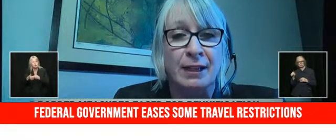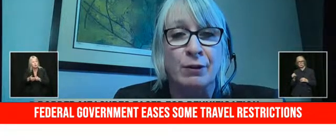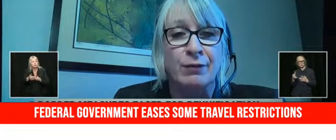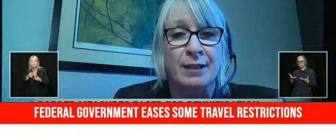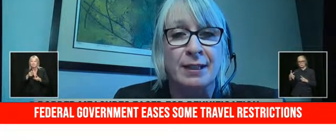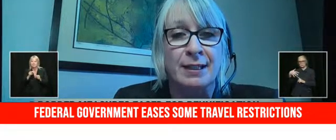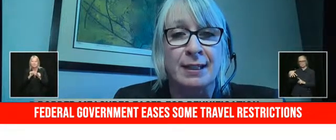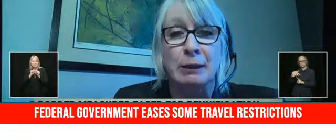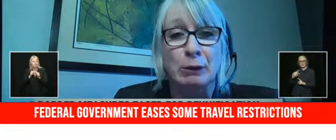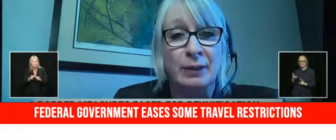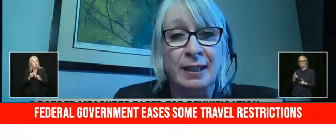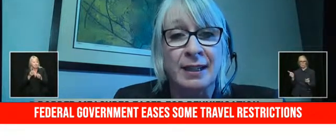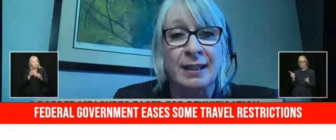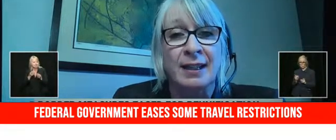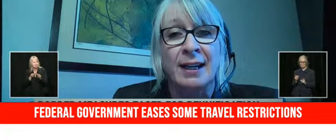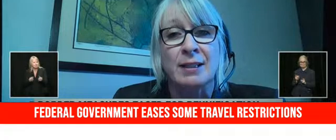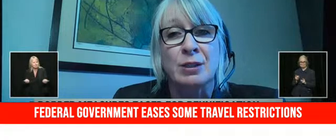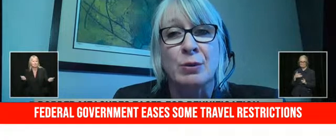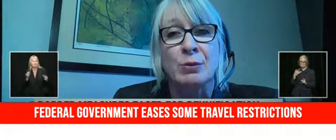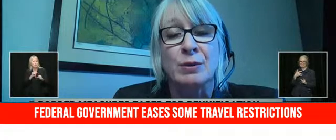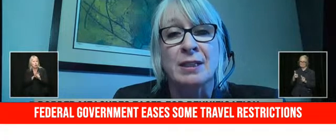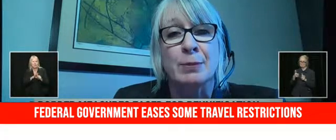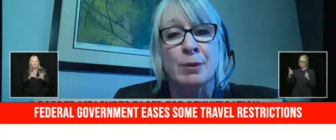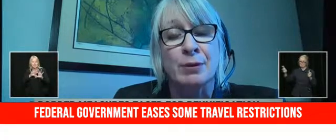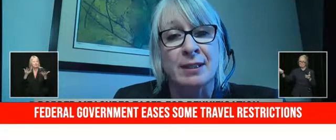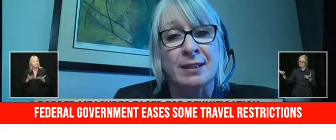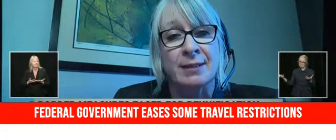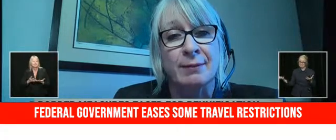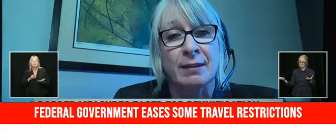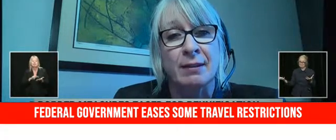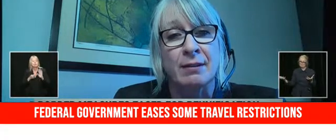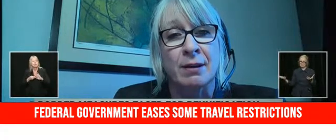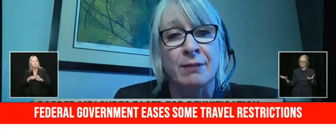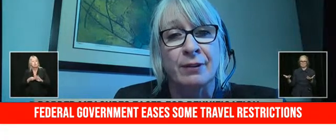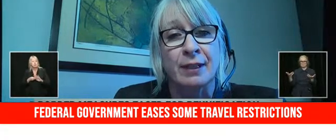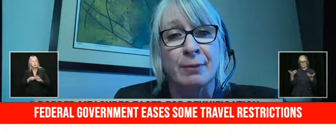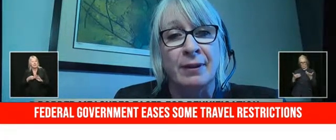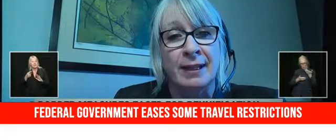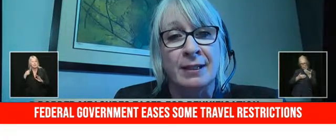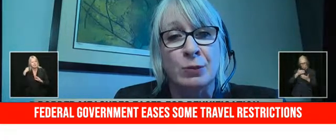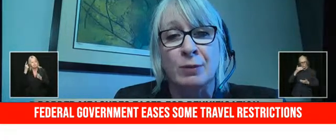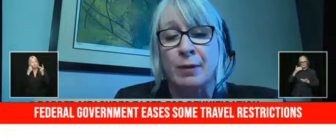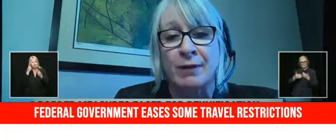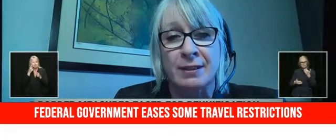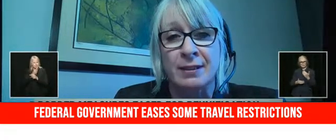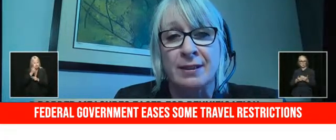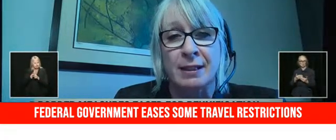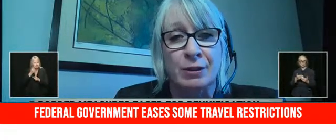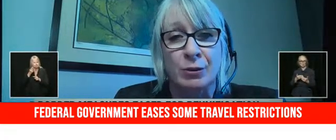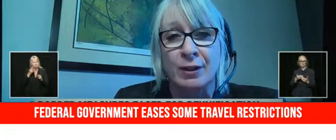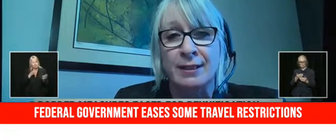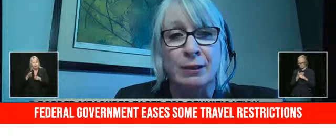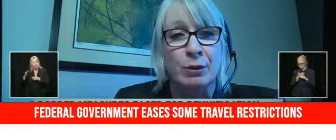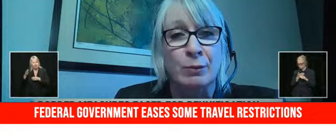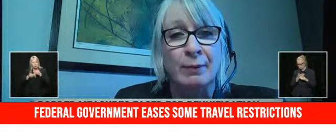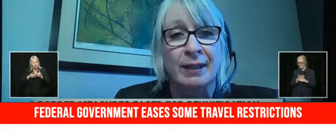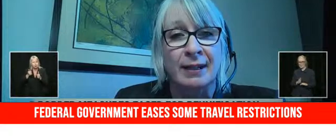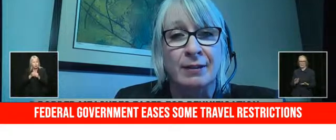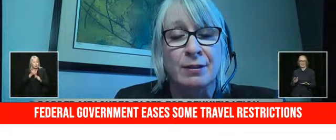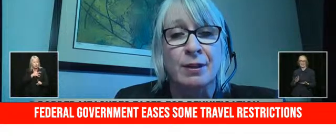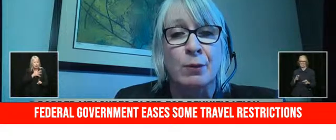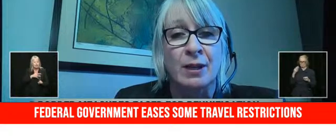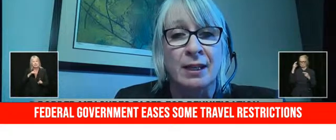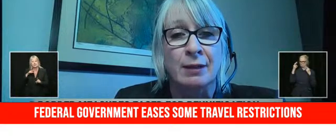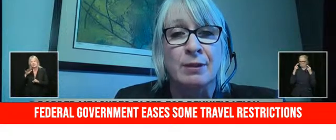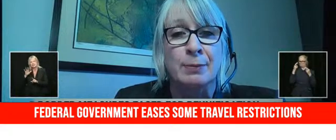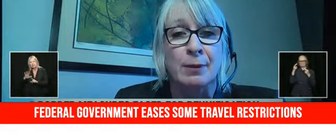problem defeating COVID-19 globally. And so these processes have been thoughtfully planned with provinces, territories, and local public